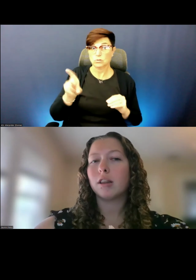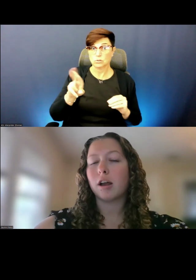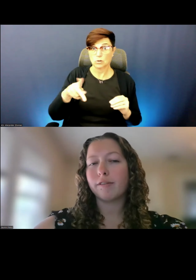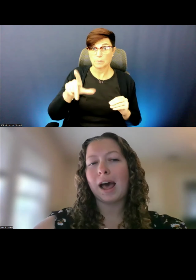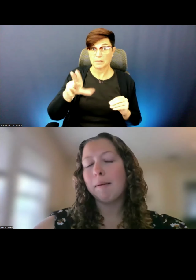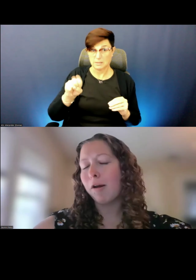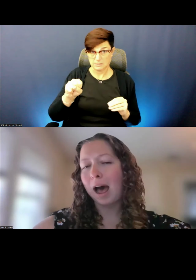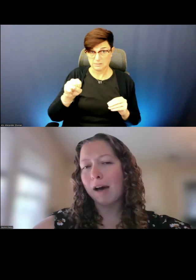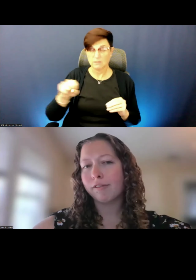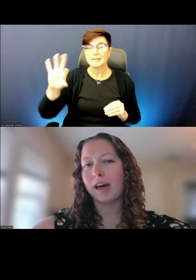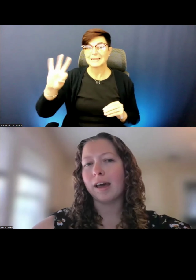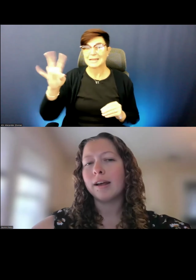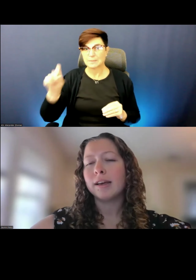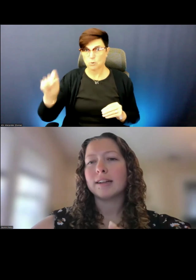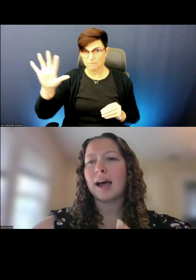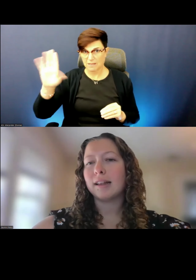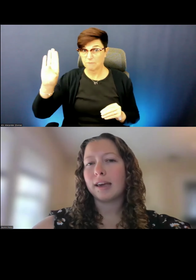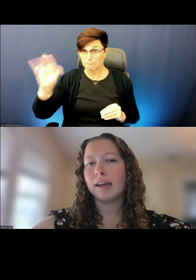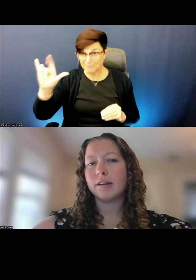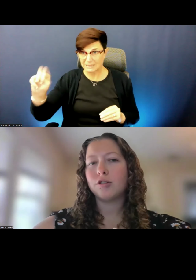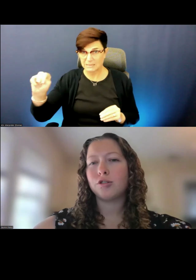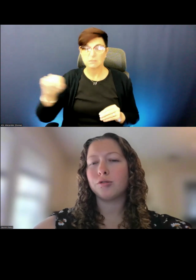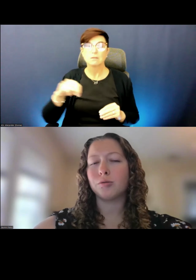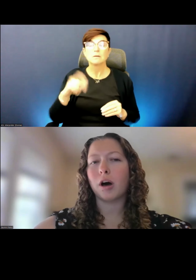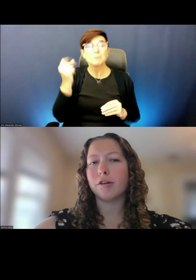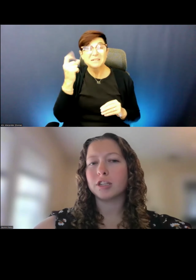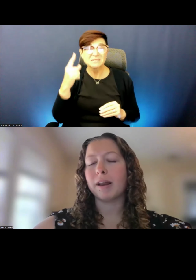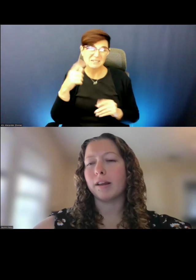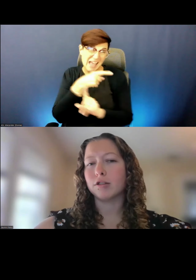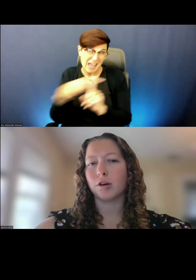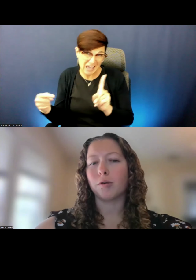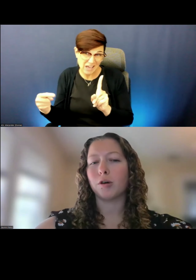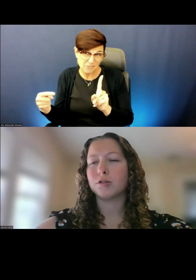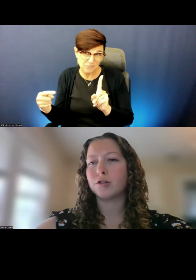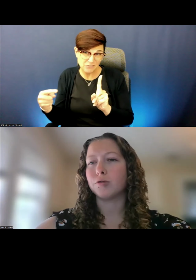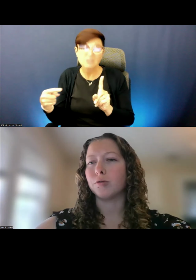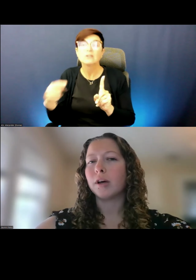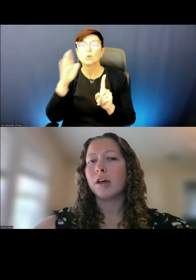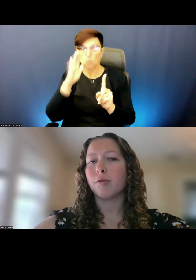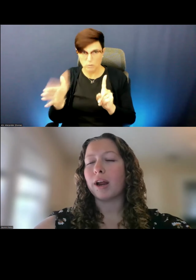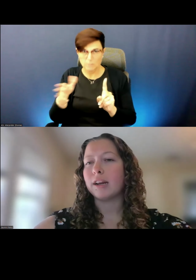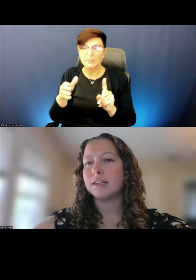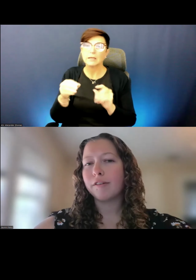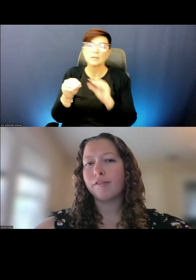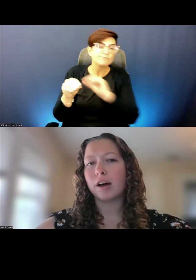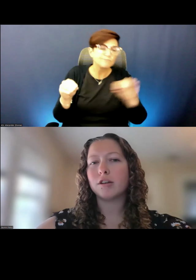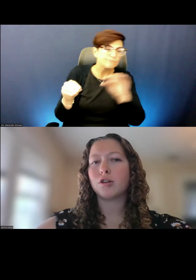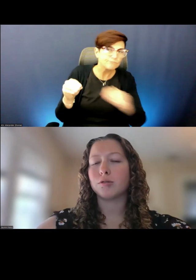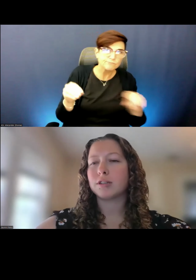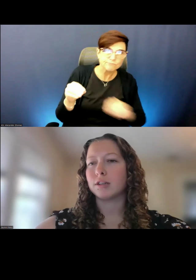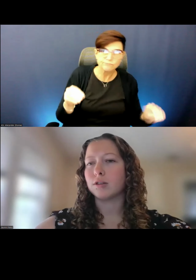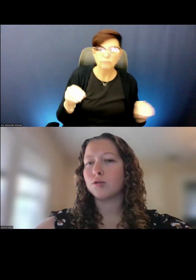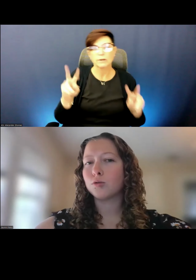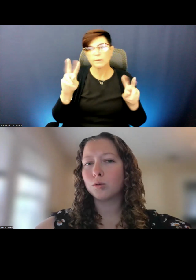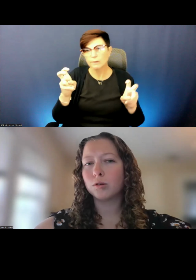However, about half of that gets allocated to other spending. So it goes to the rainy day fund,